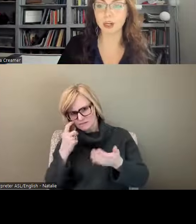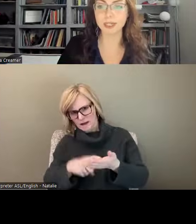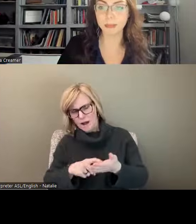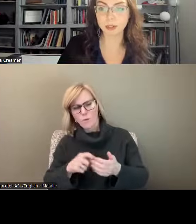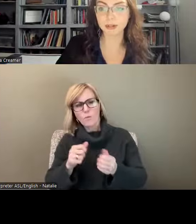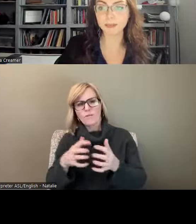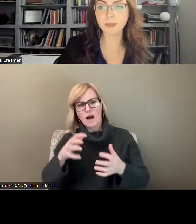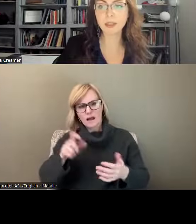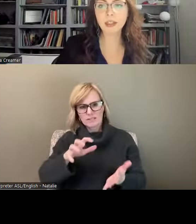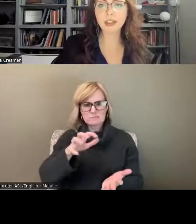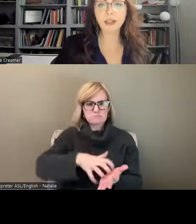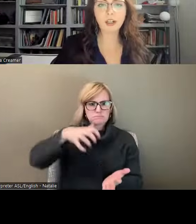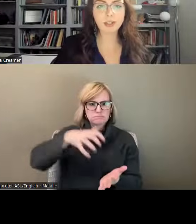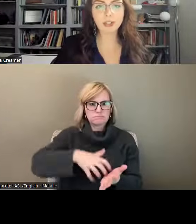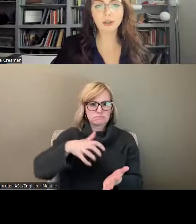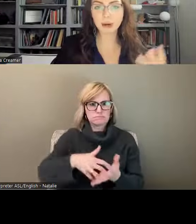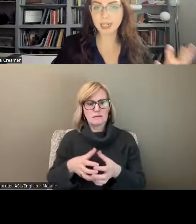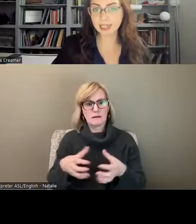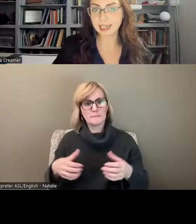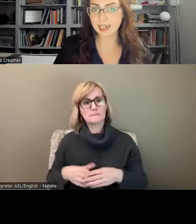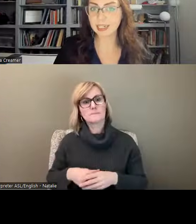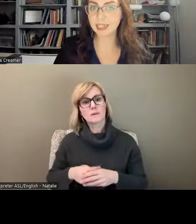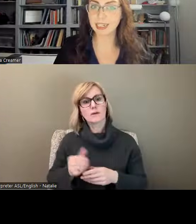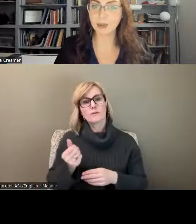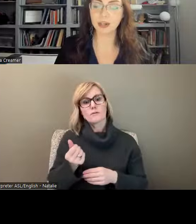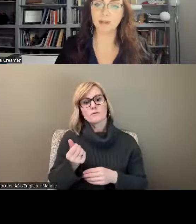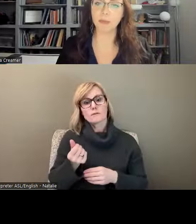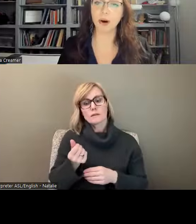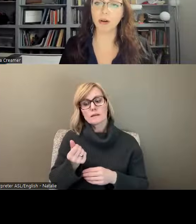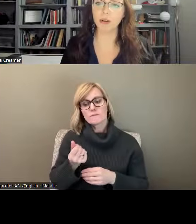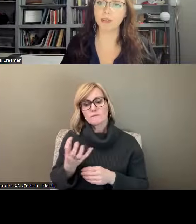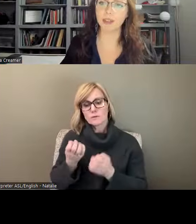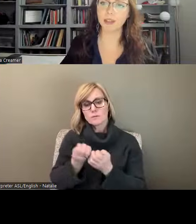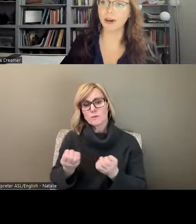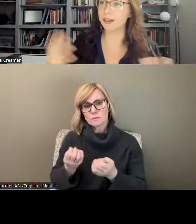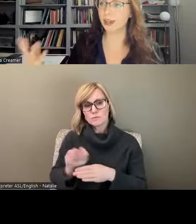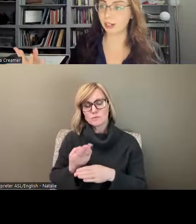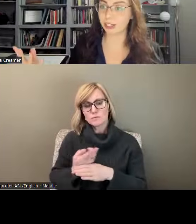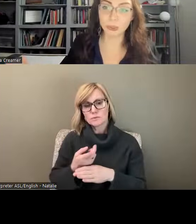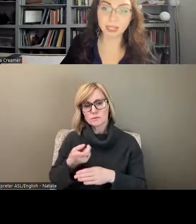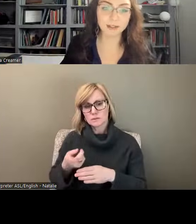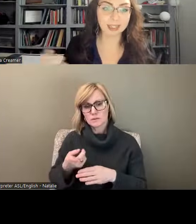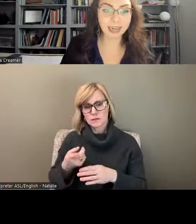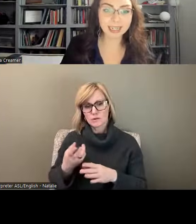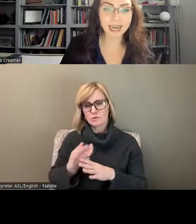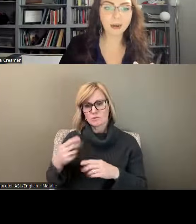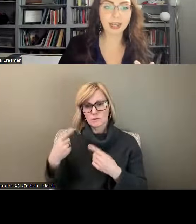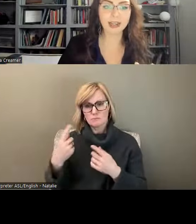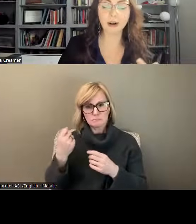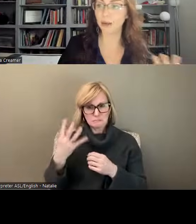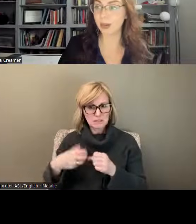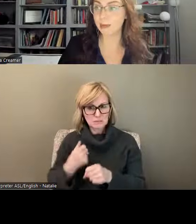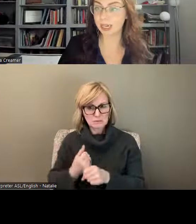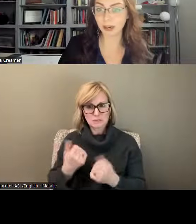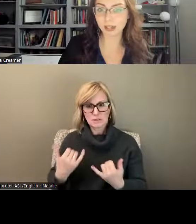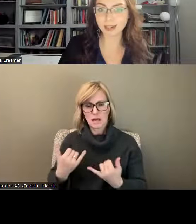which is always important. Geophysical remote sensing techniques like this one have been part of the archaeology toolkit for decades now and